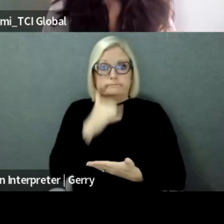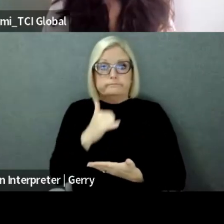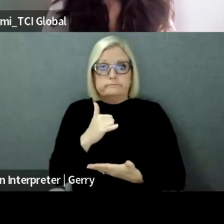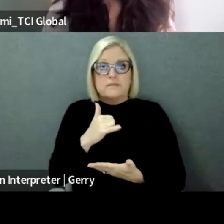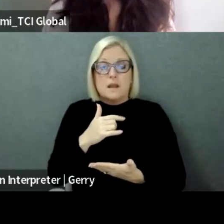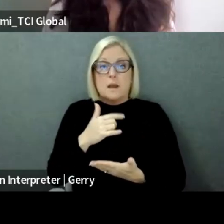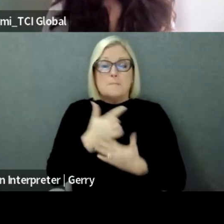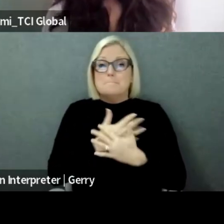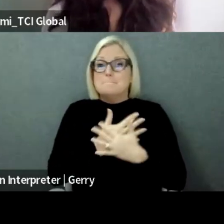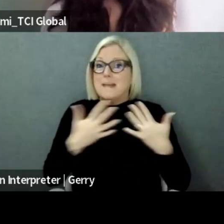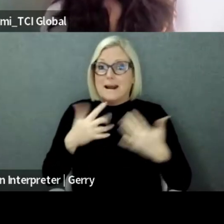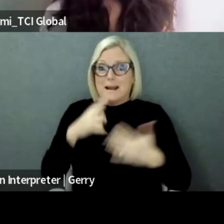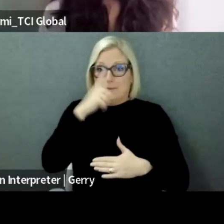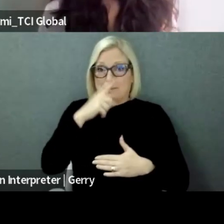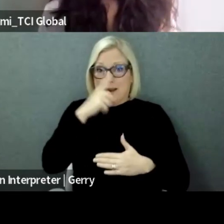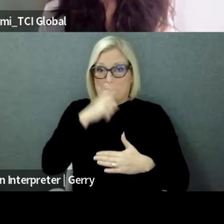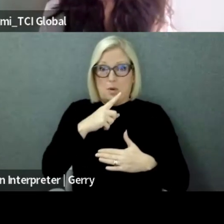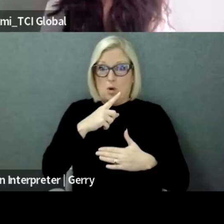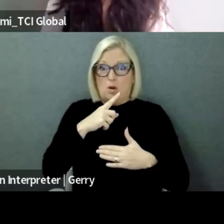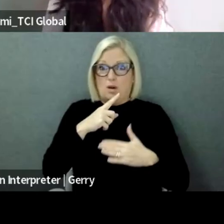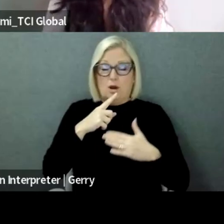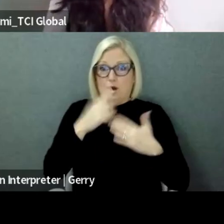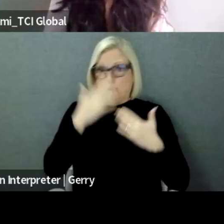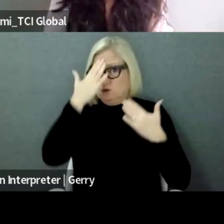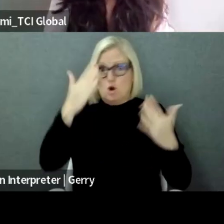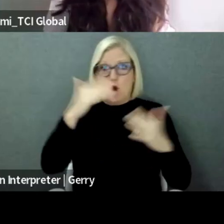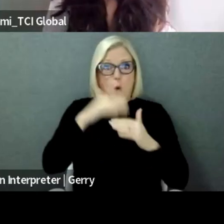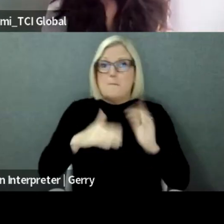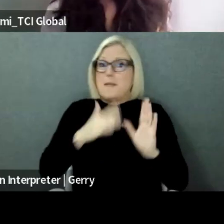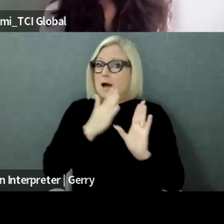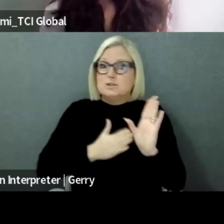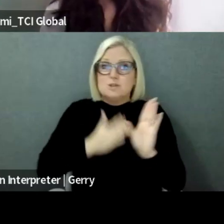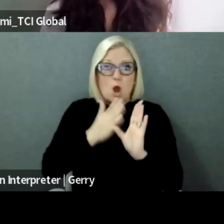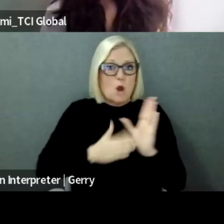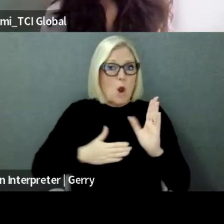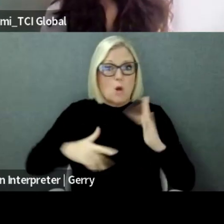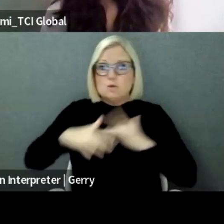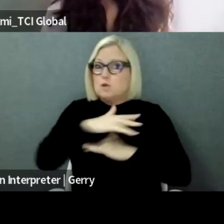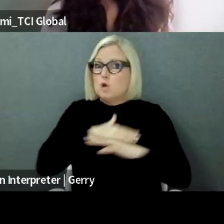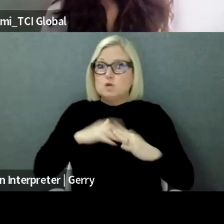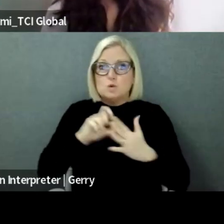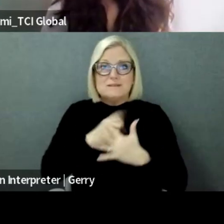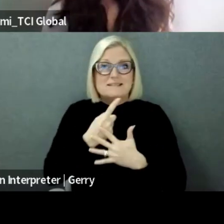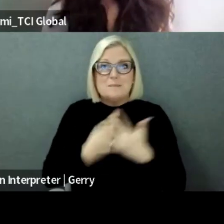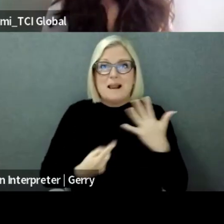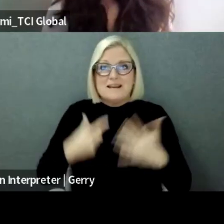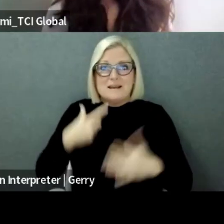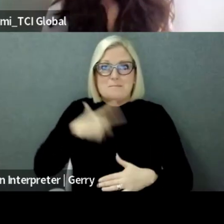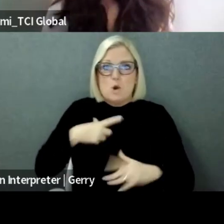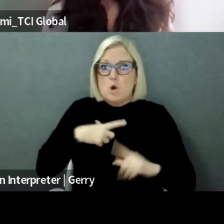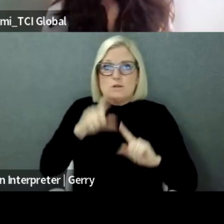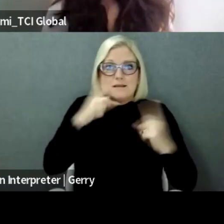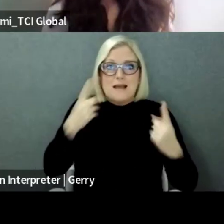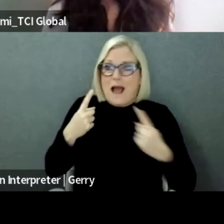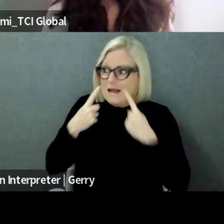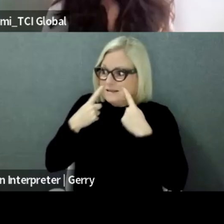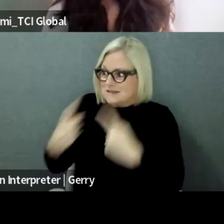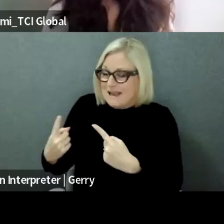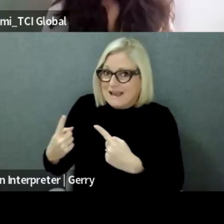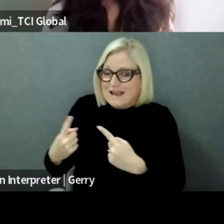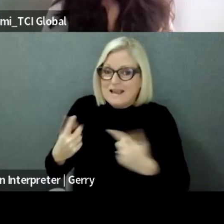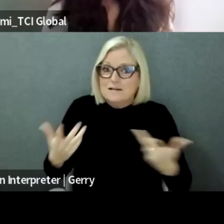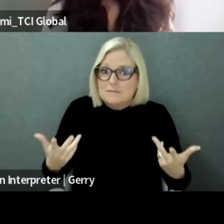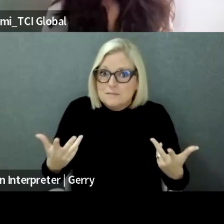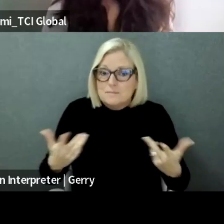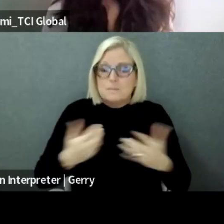not understand psychosocial disability, especially when our disability is invisible. Stigma, lack of awareness, and limited understanding